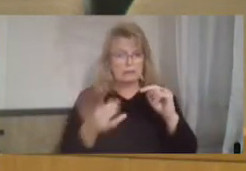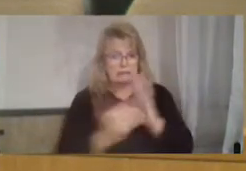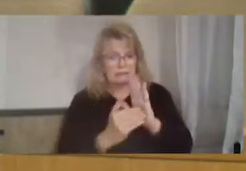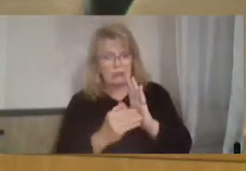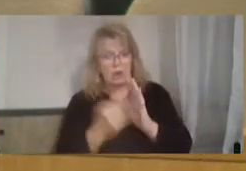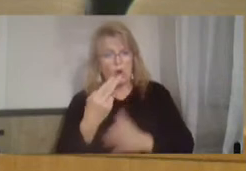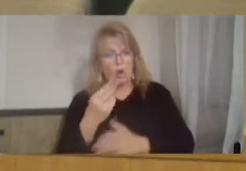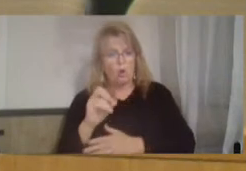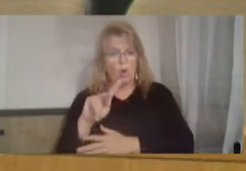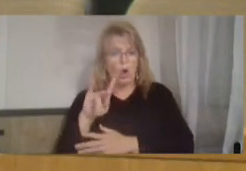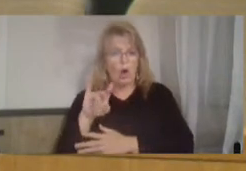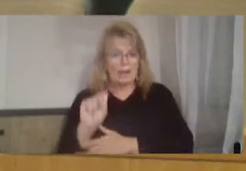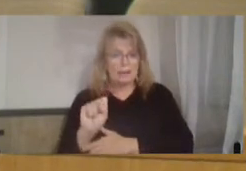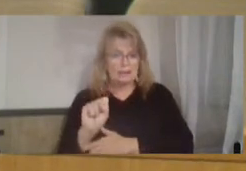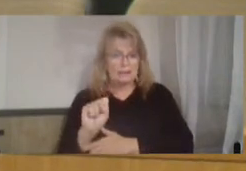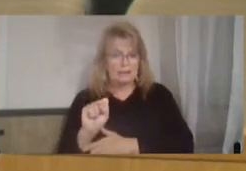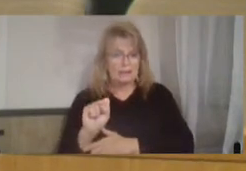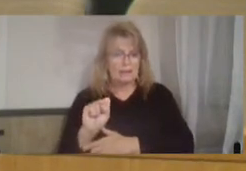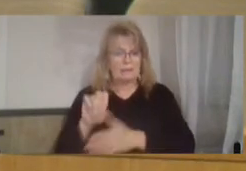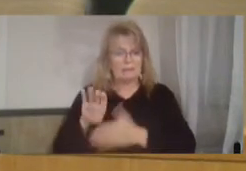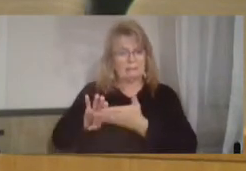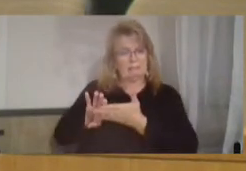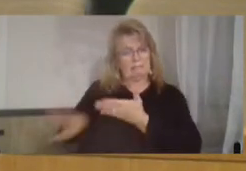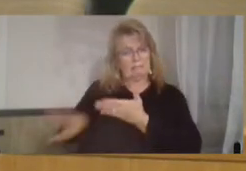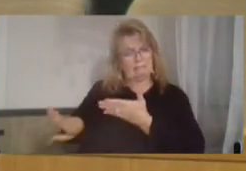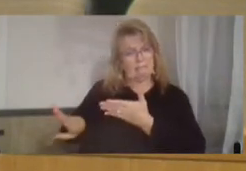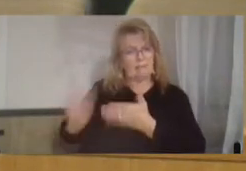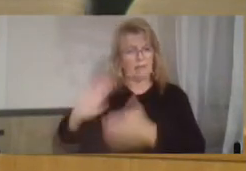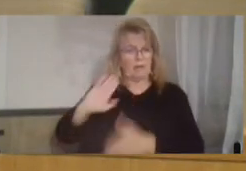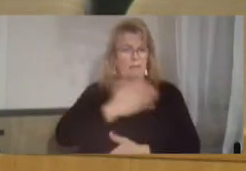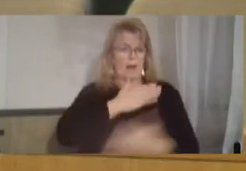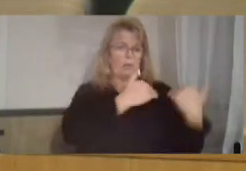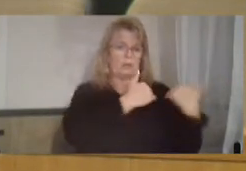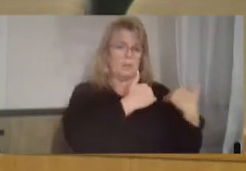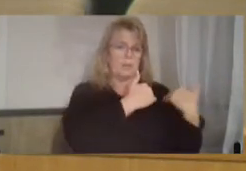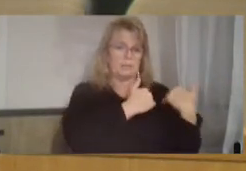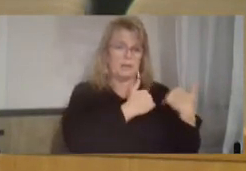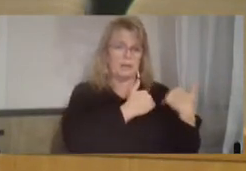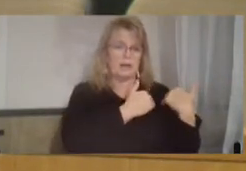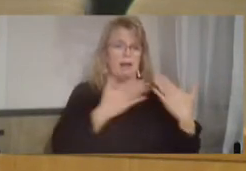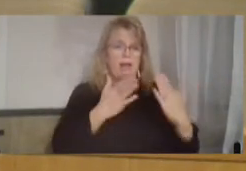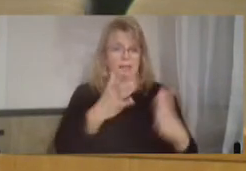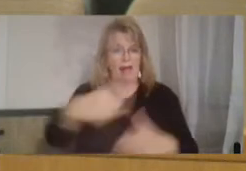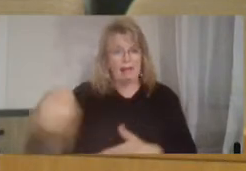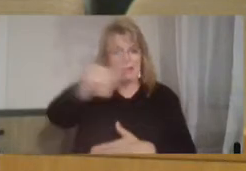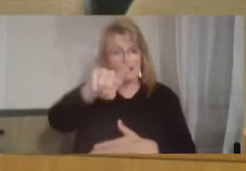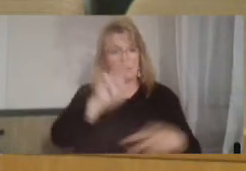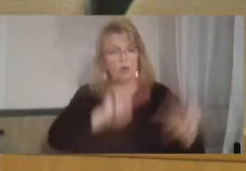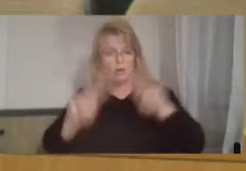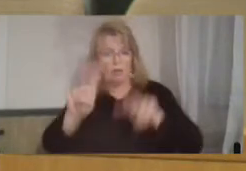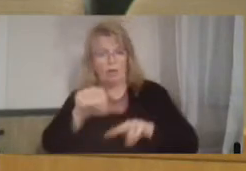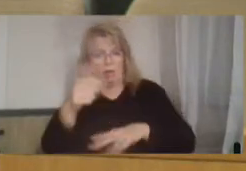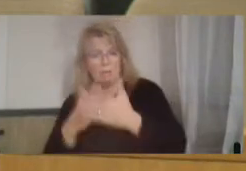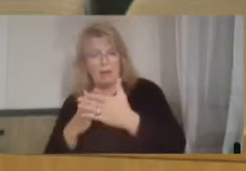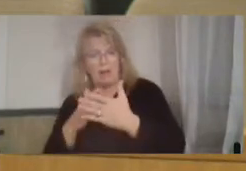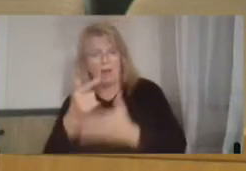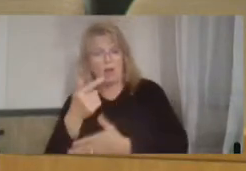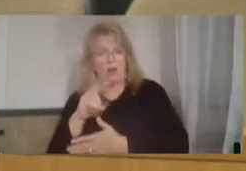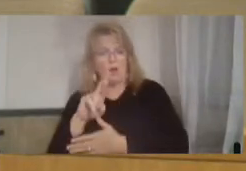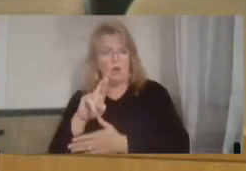alleviated from us as responsibilities, and then us allowing them to look at the other half of the gravel lot for